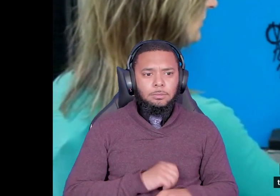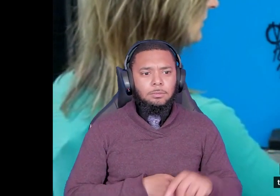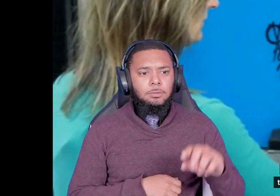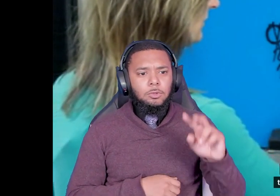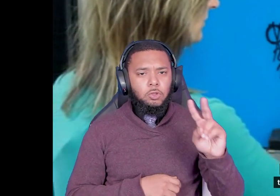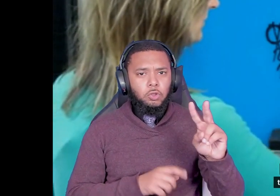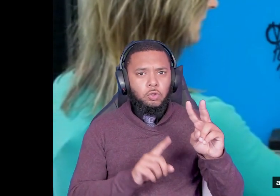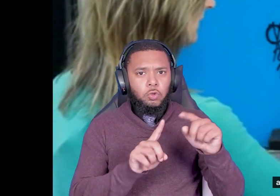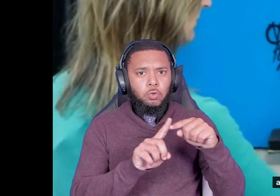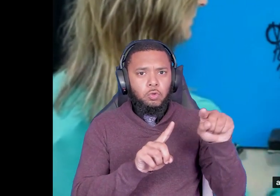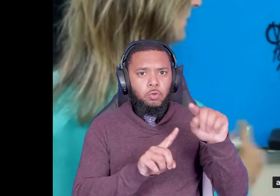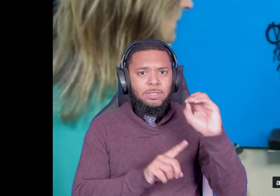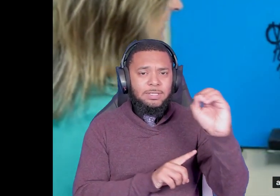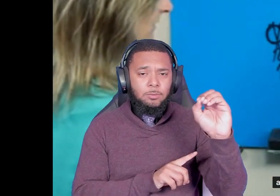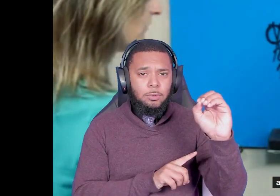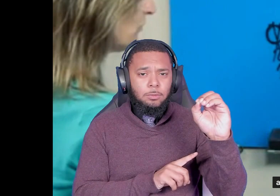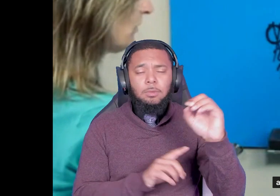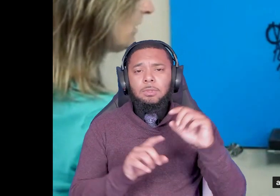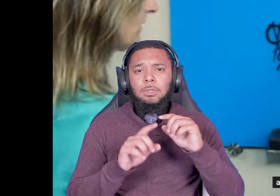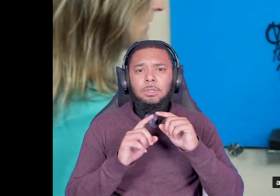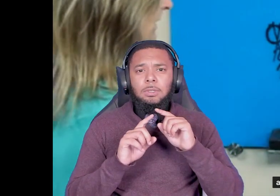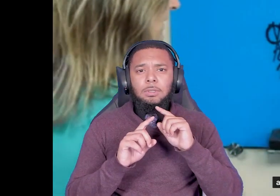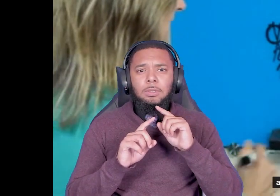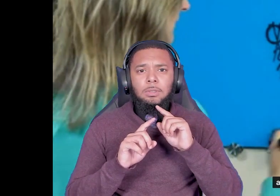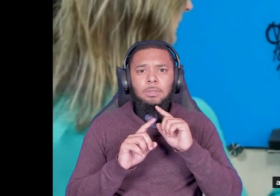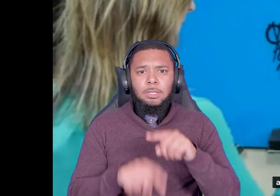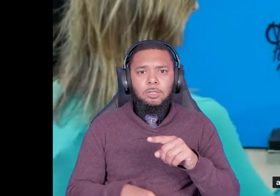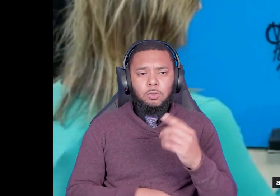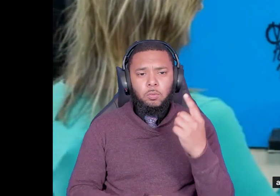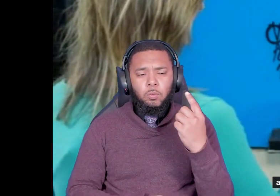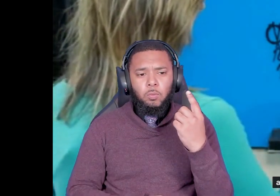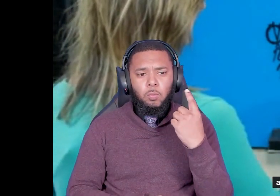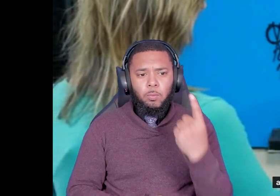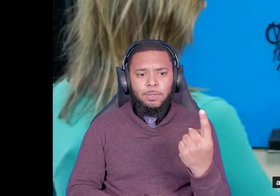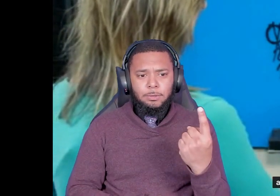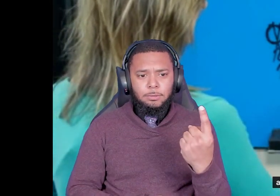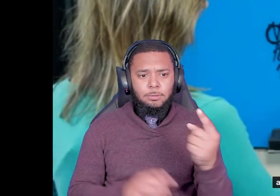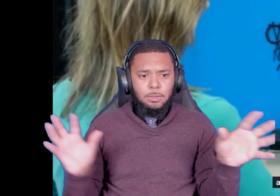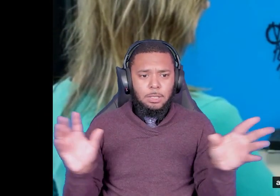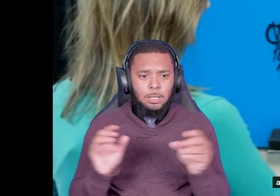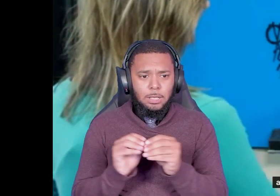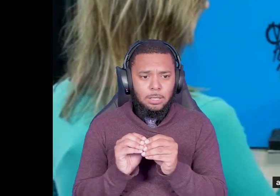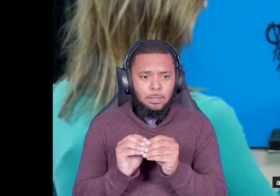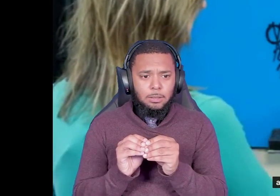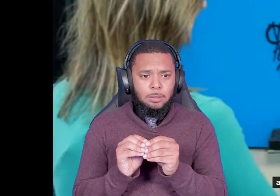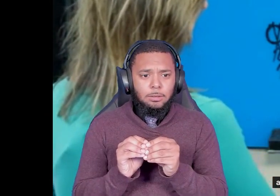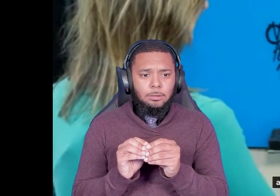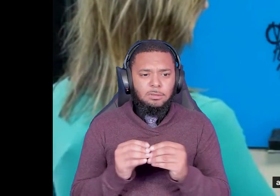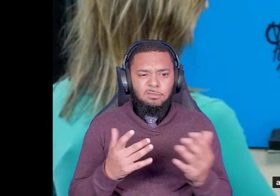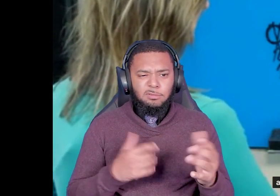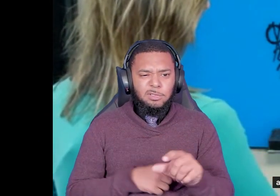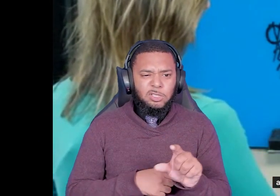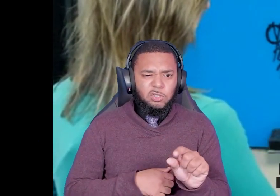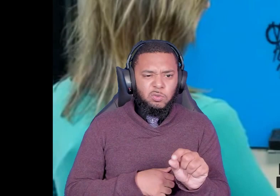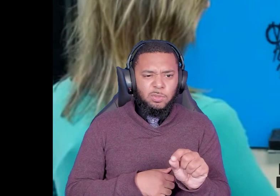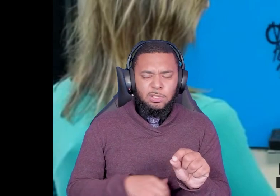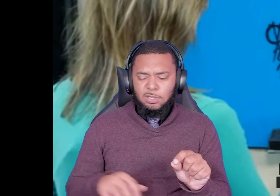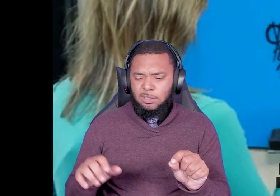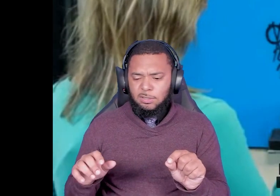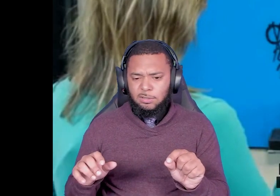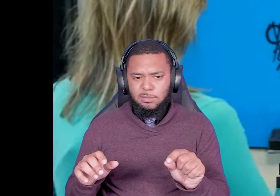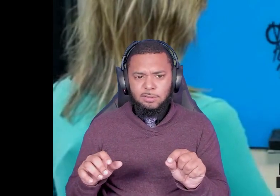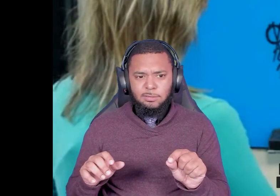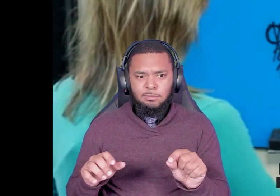And 2 to the 0 power is 1. And if I add that all up, I personally would take 16 plus